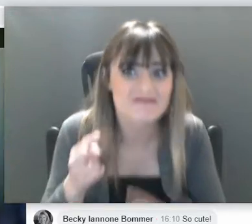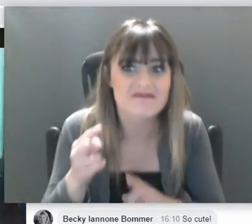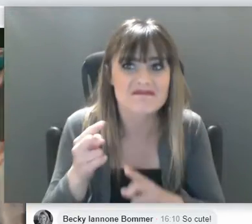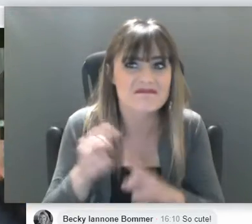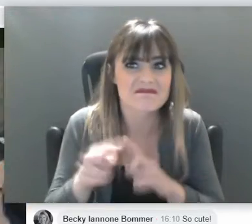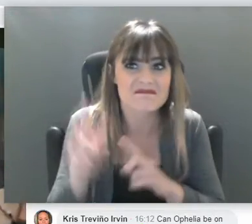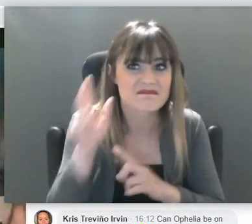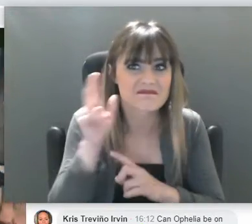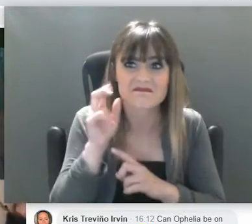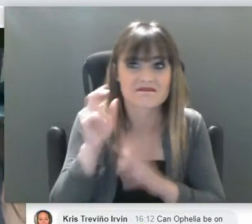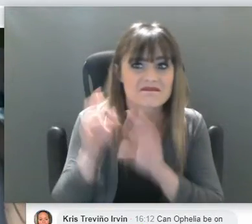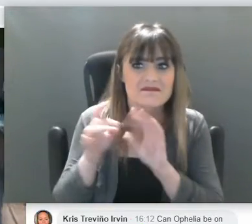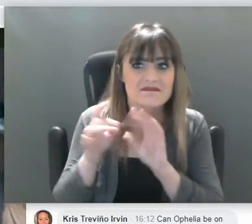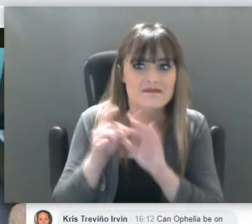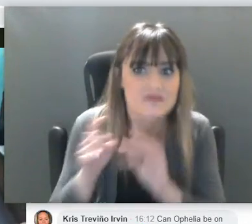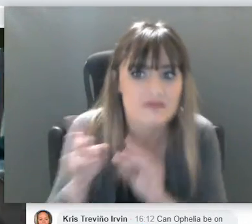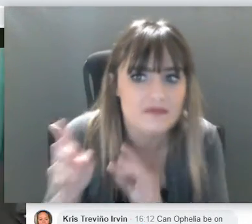So, and they